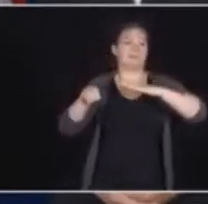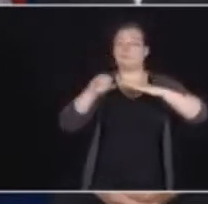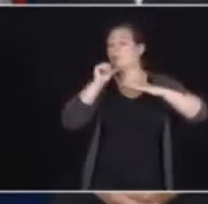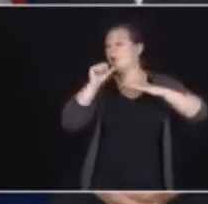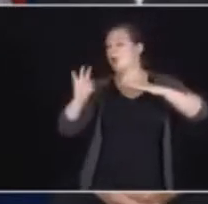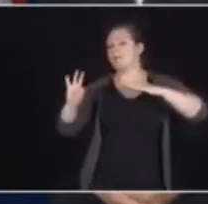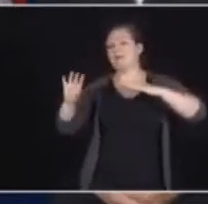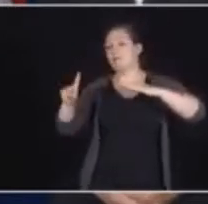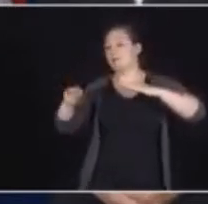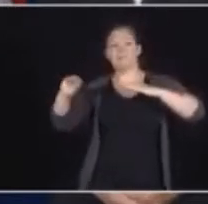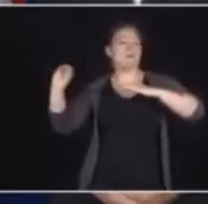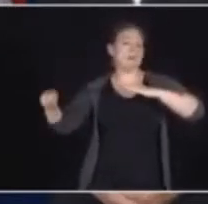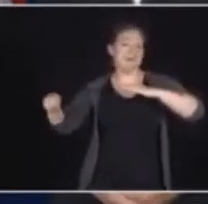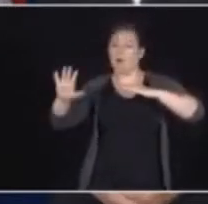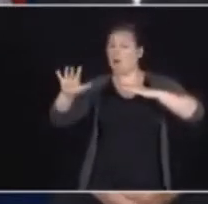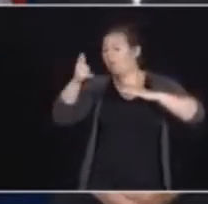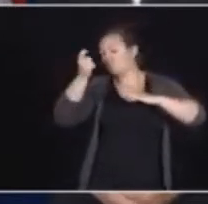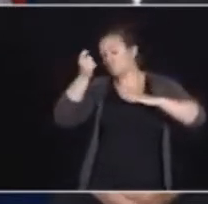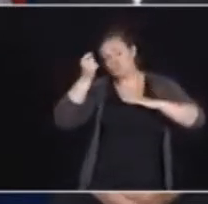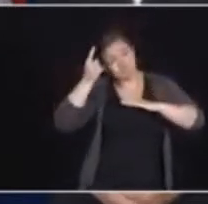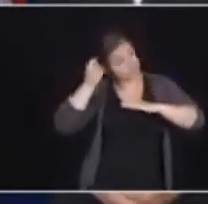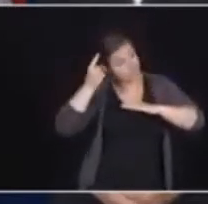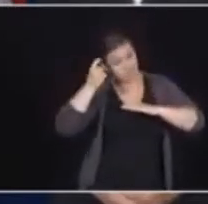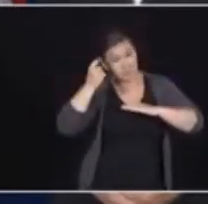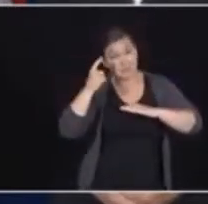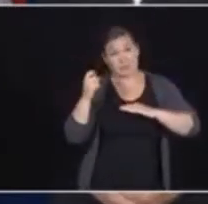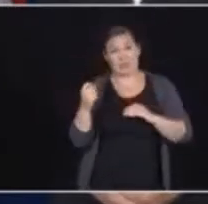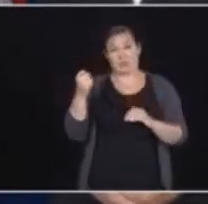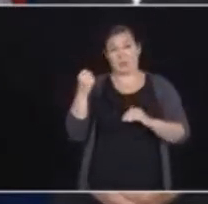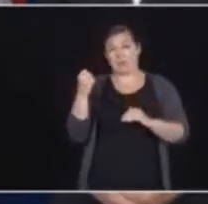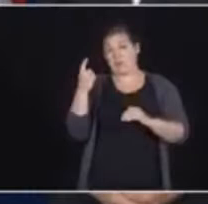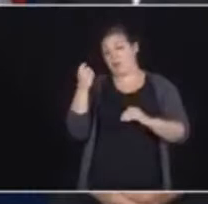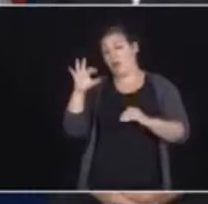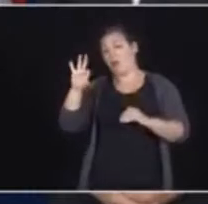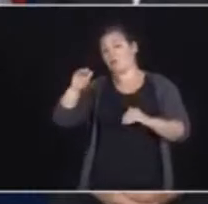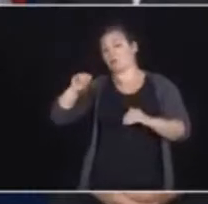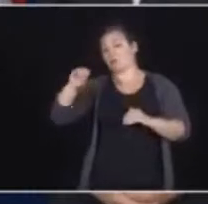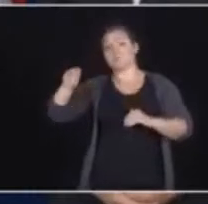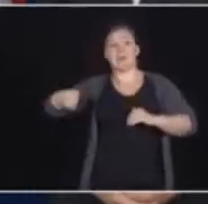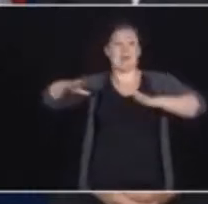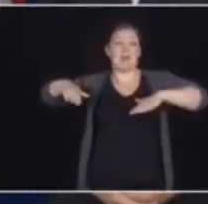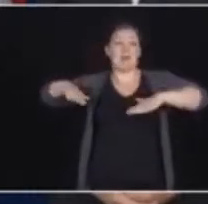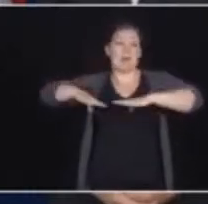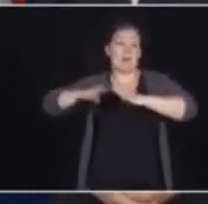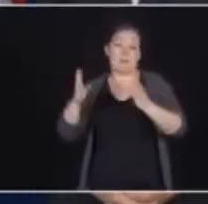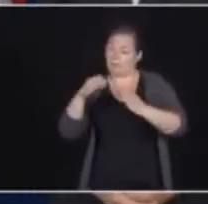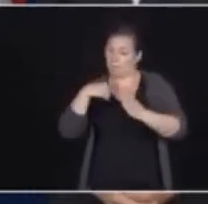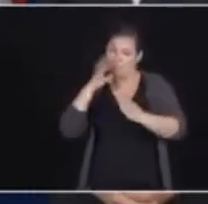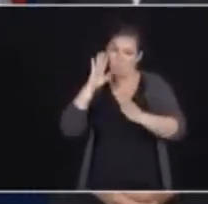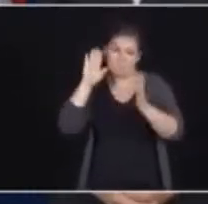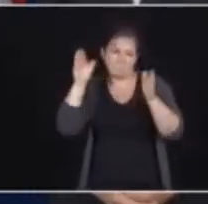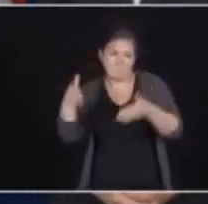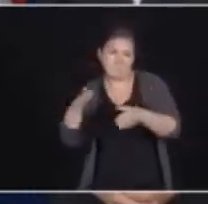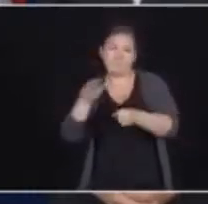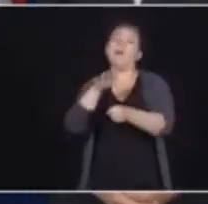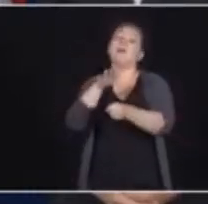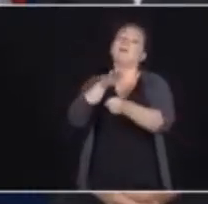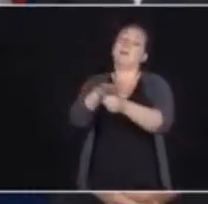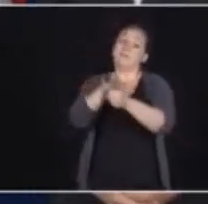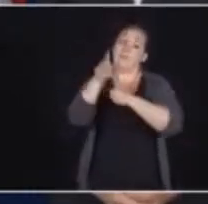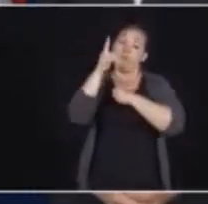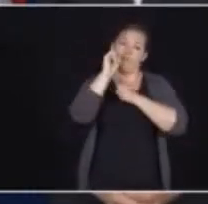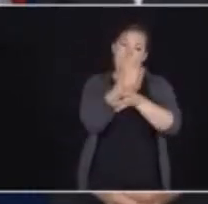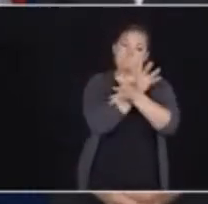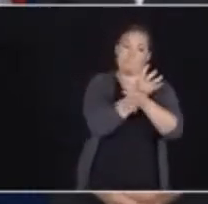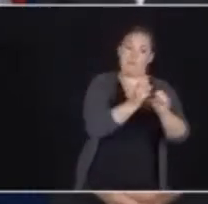balance of the 9%. But our goal always is to have enough safe places for our children to